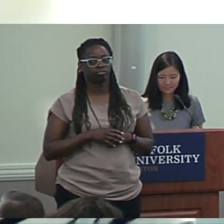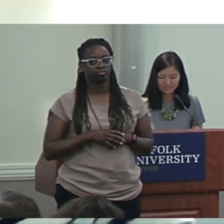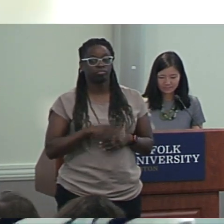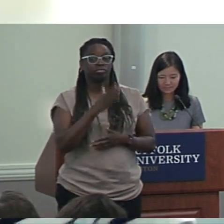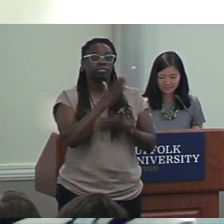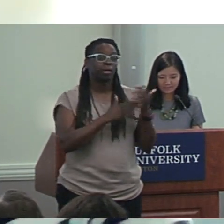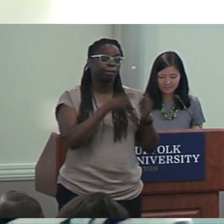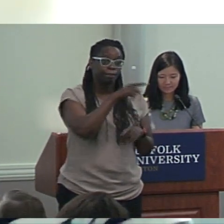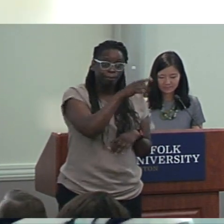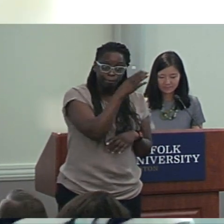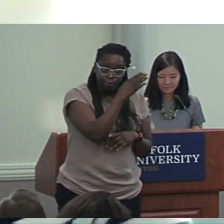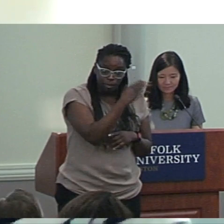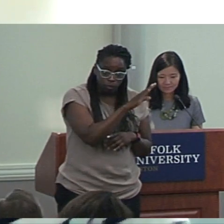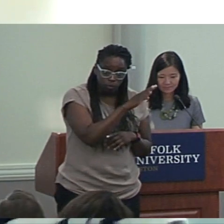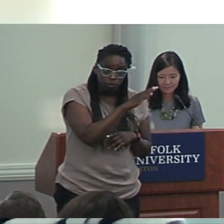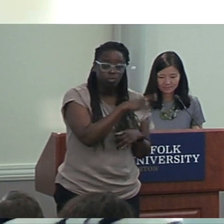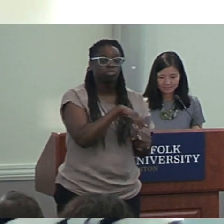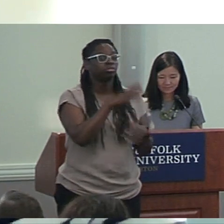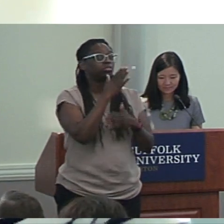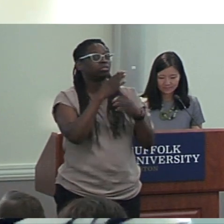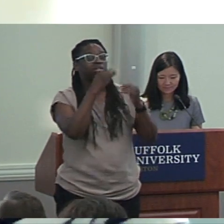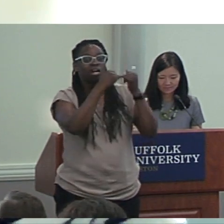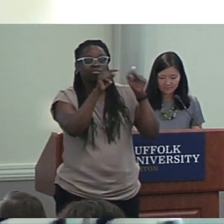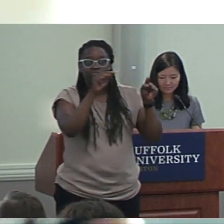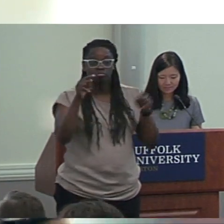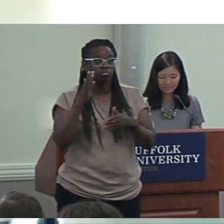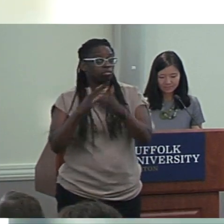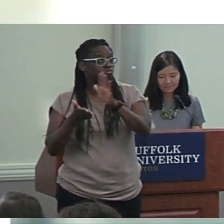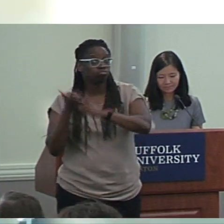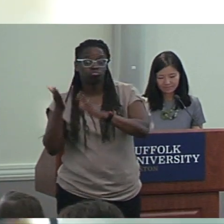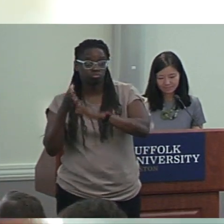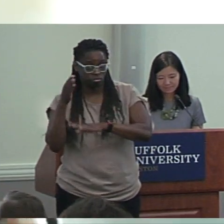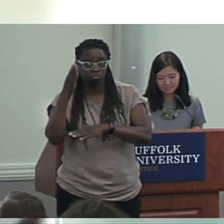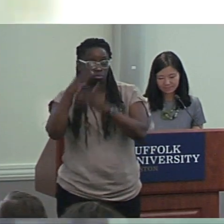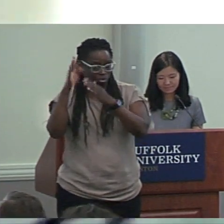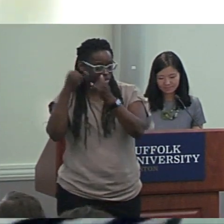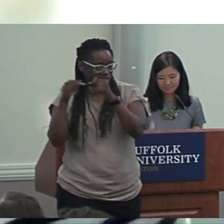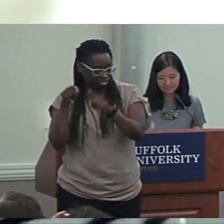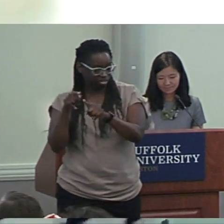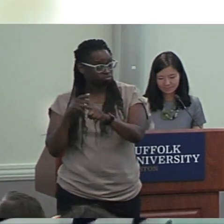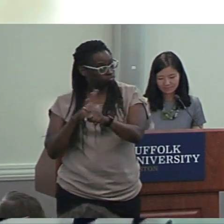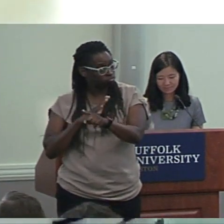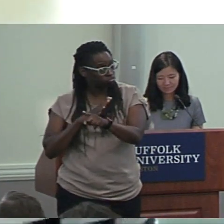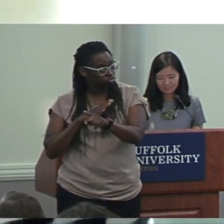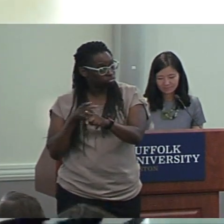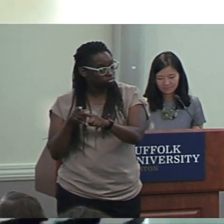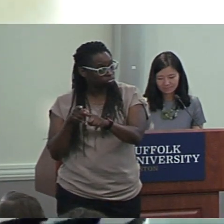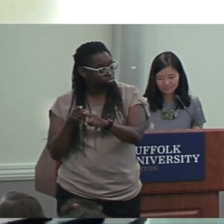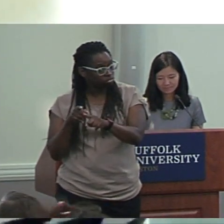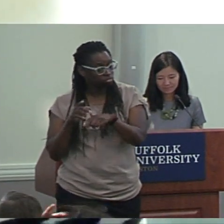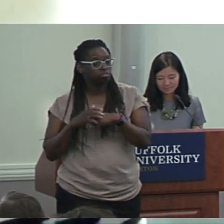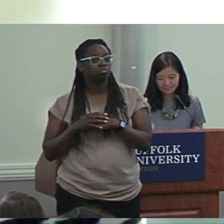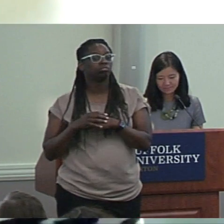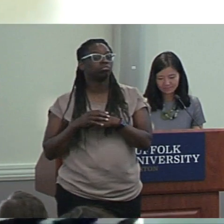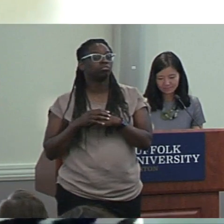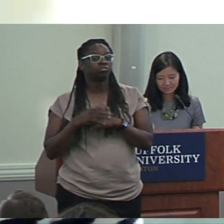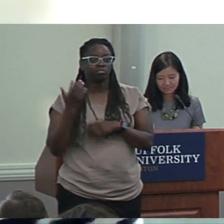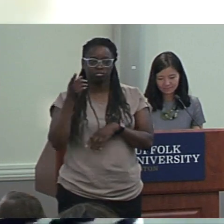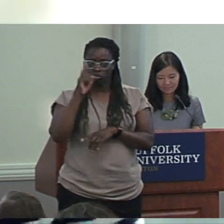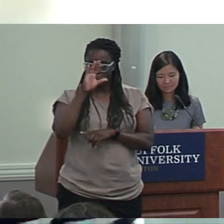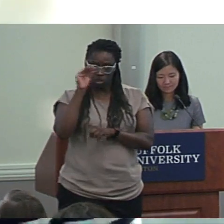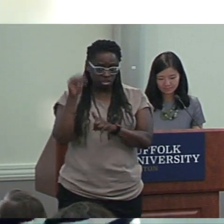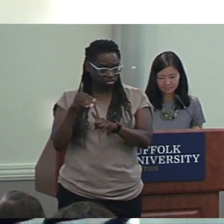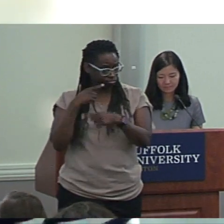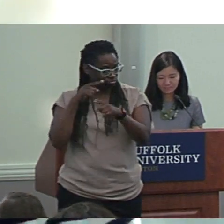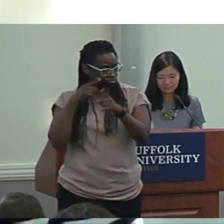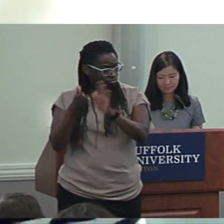very, very well. Our blue line subway cars are reported to make announcements 100% of the time. Our